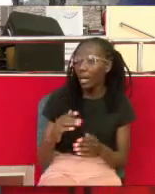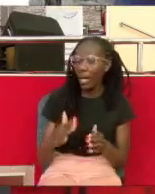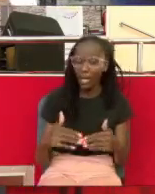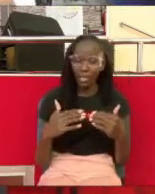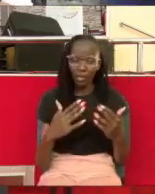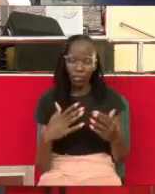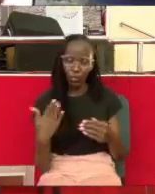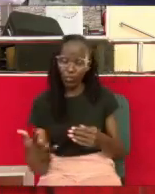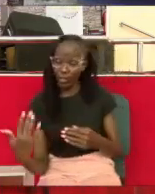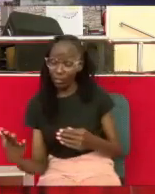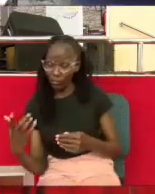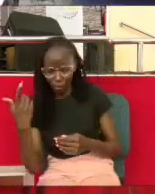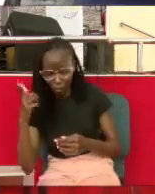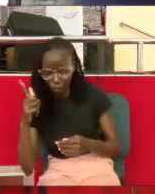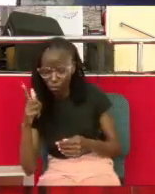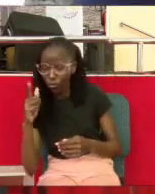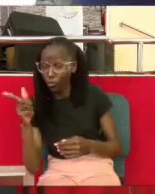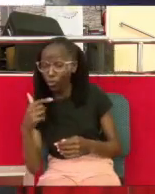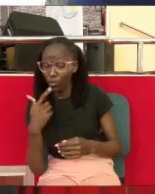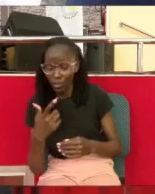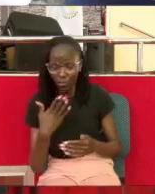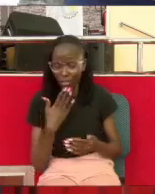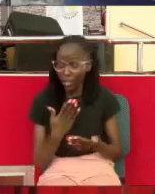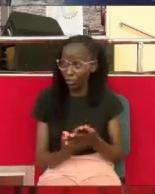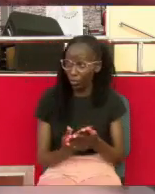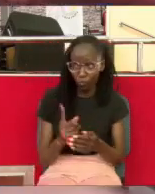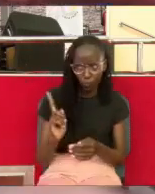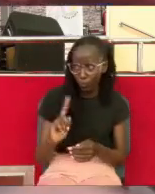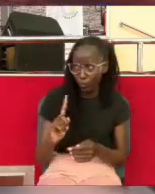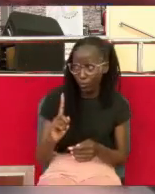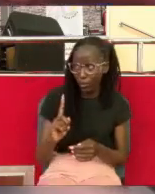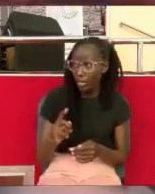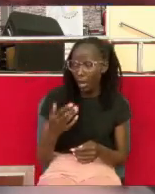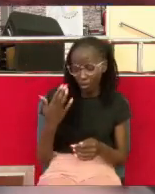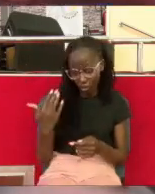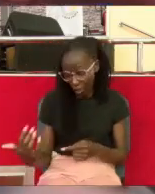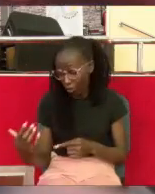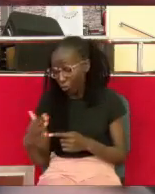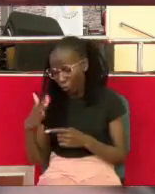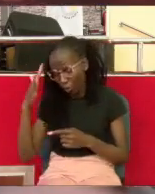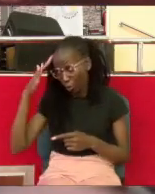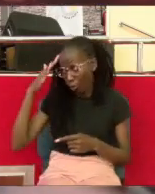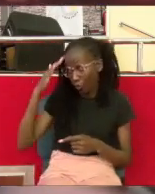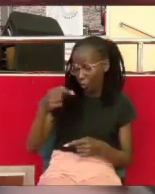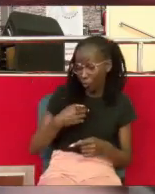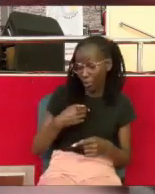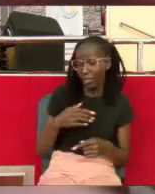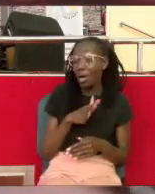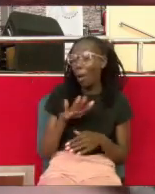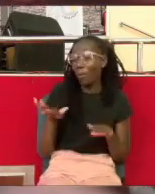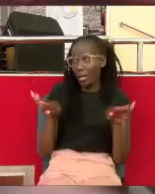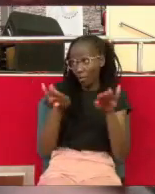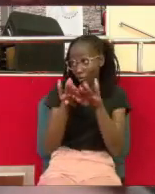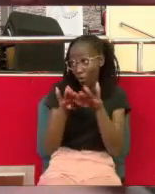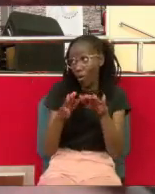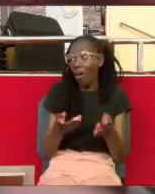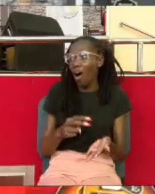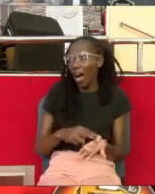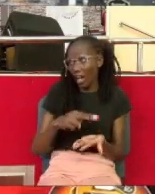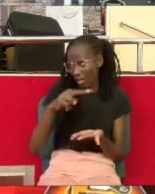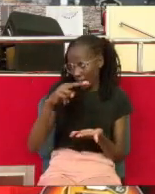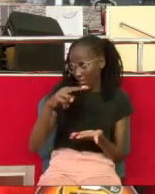you. Because he has realized maybe I'm somewhere. Though I may not know I'm